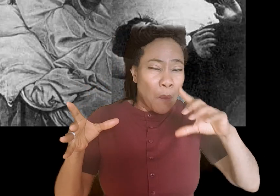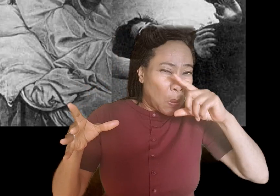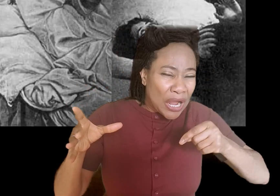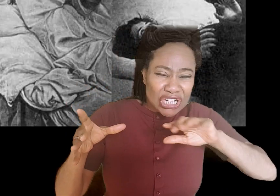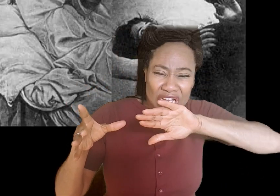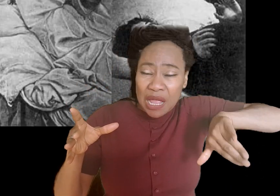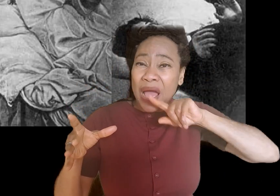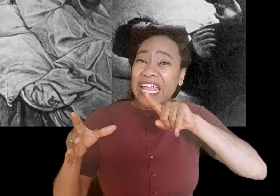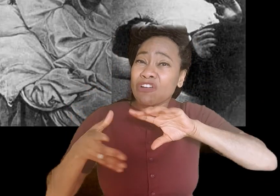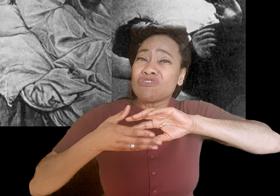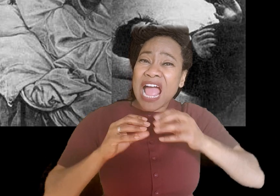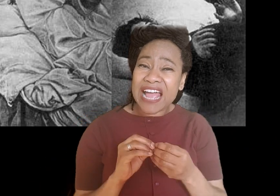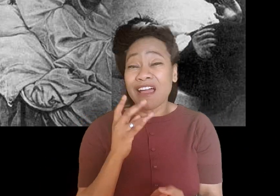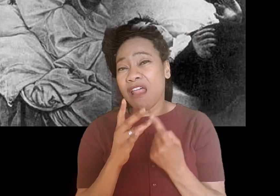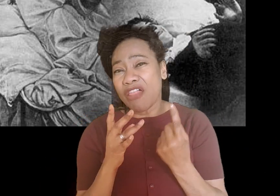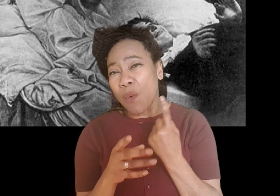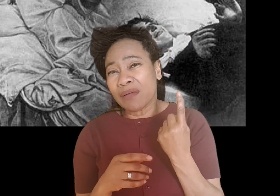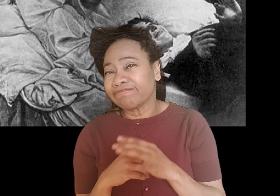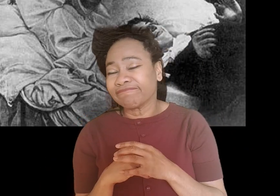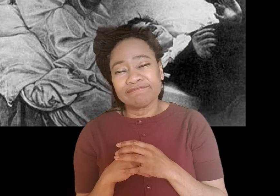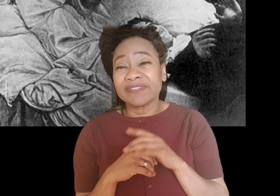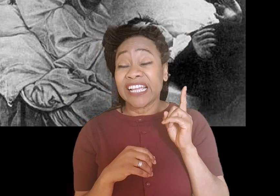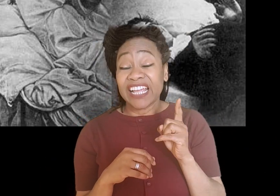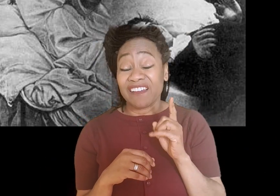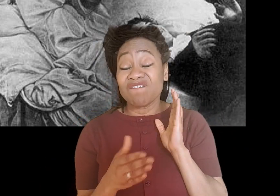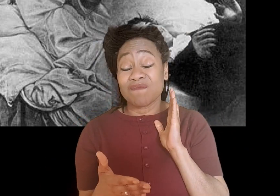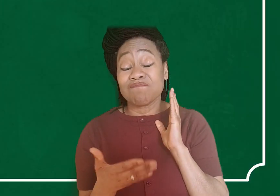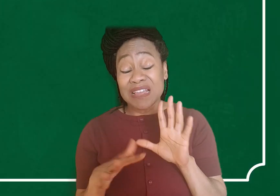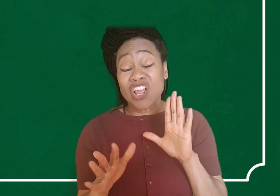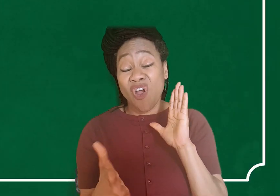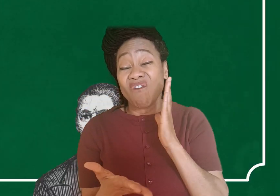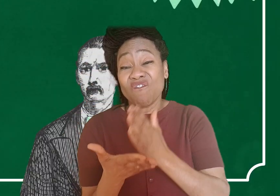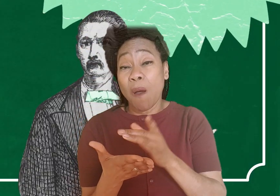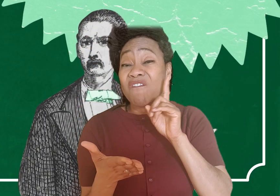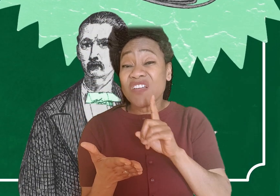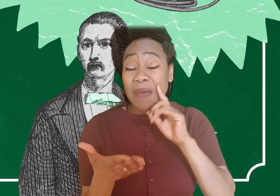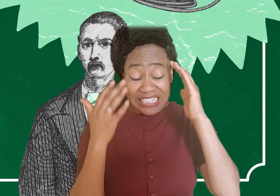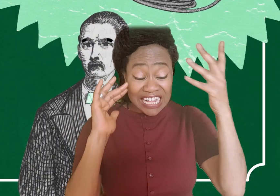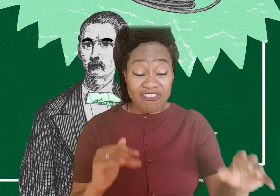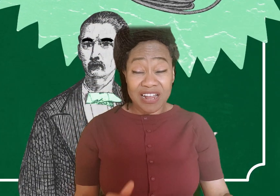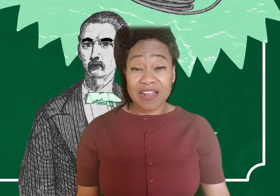place and firmly confirmed the female hysteric.